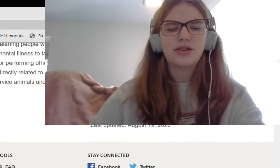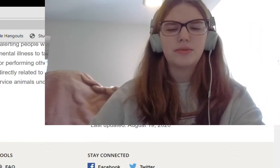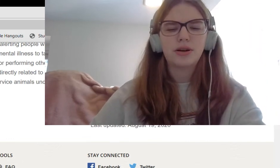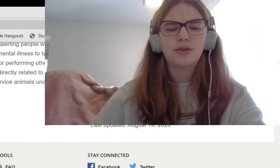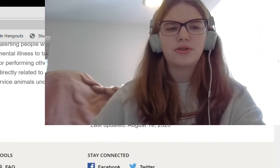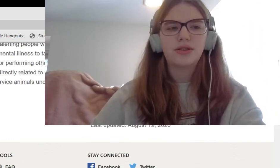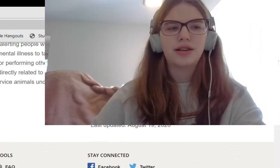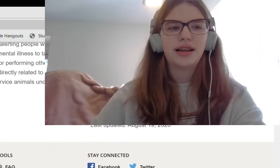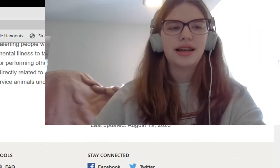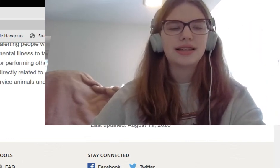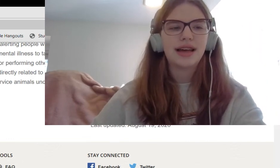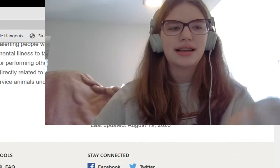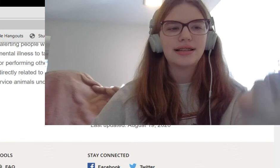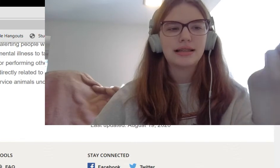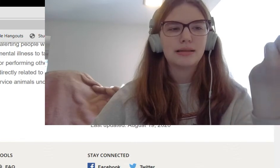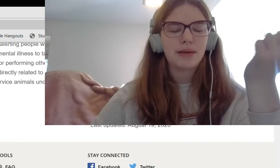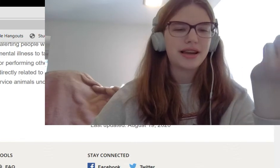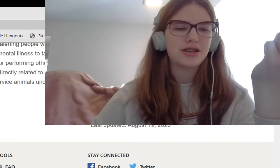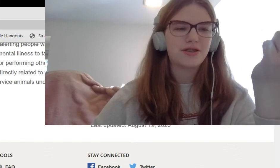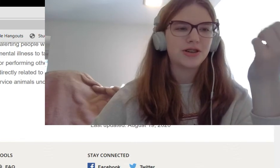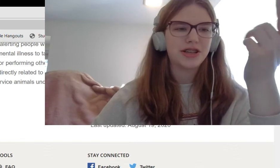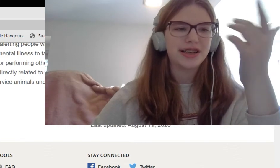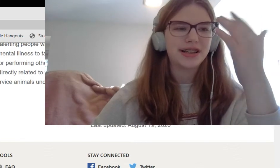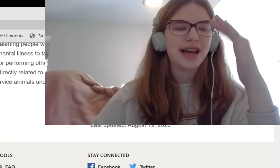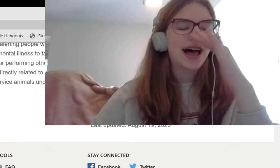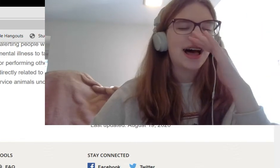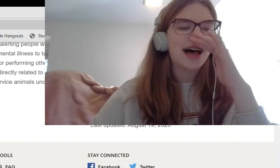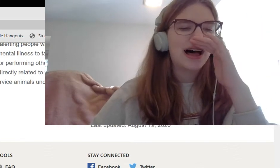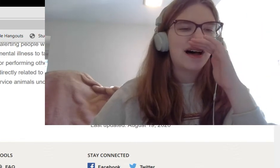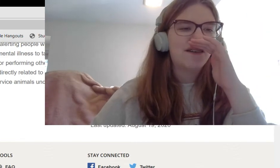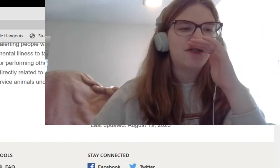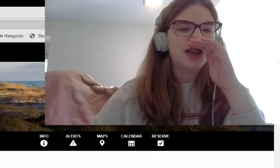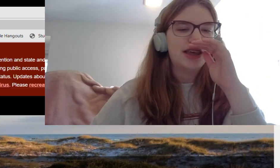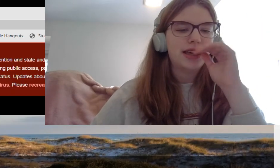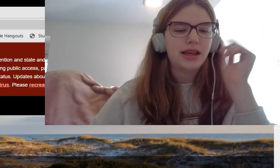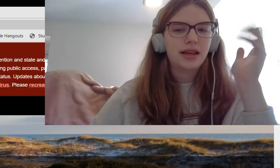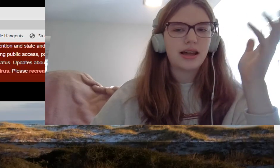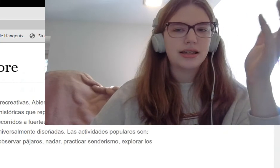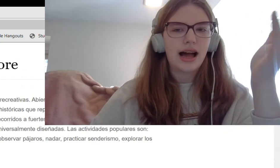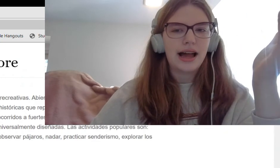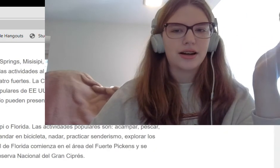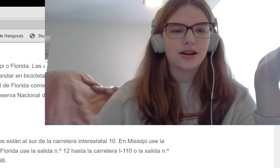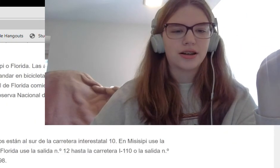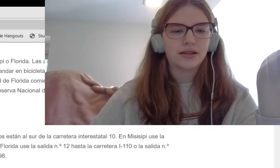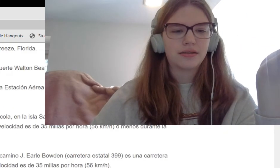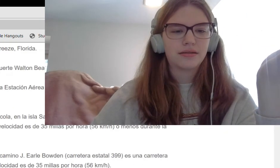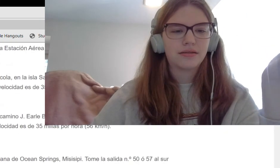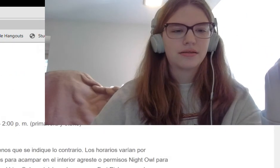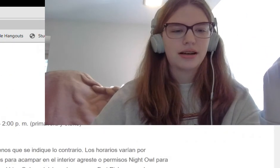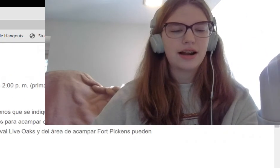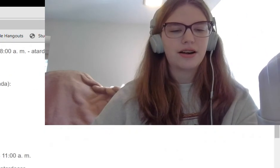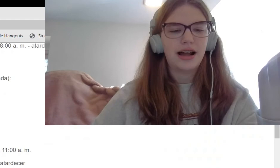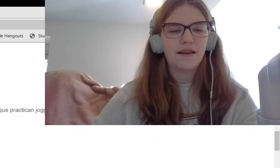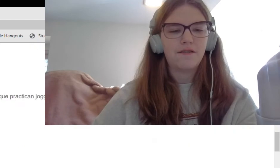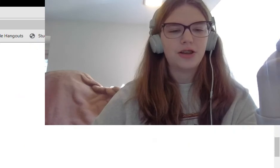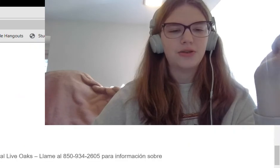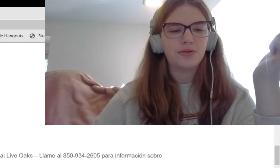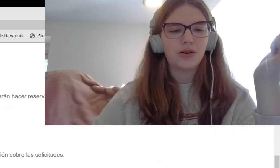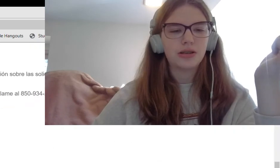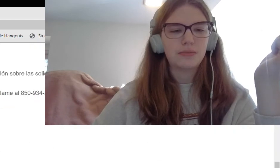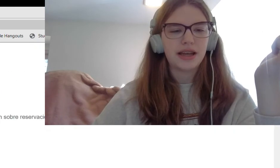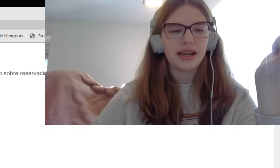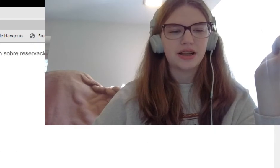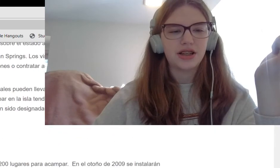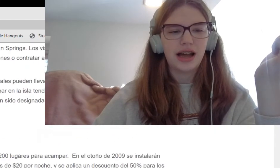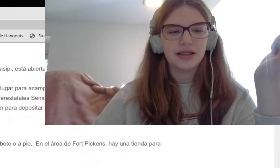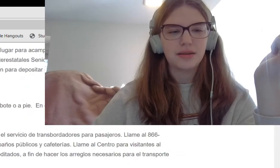again, super cool. It's got a Spanish version of the entire area if you